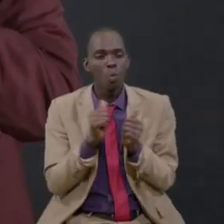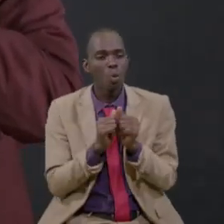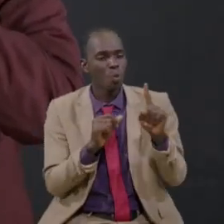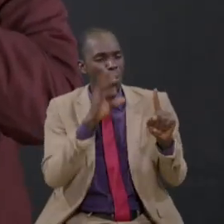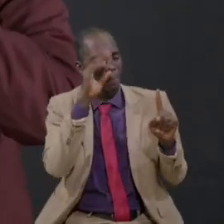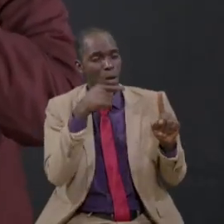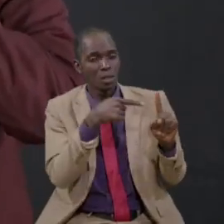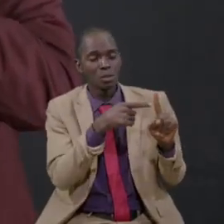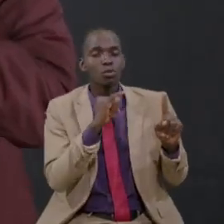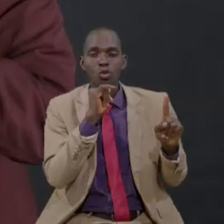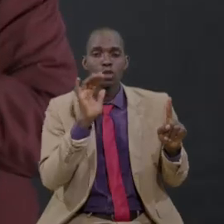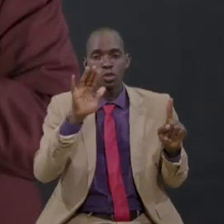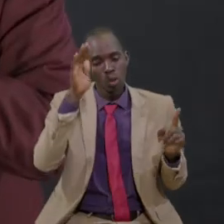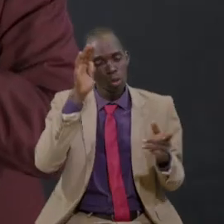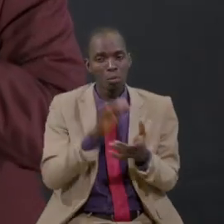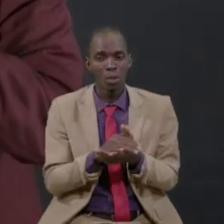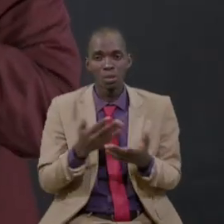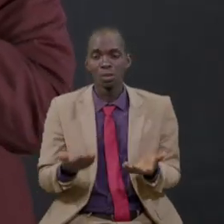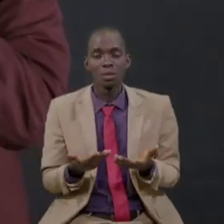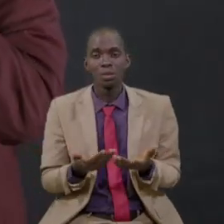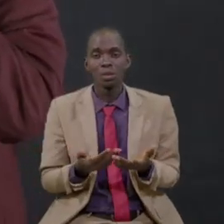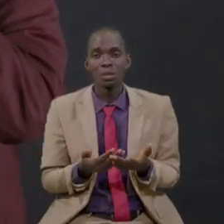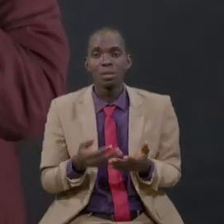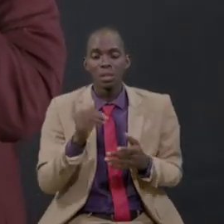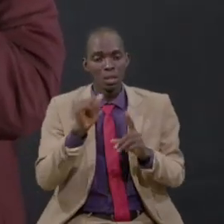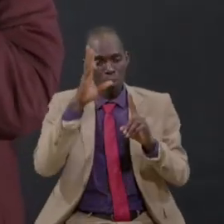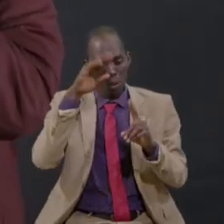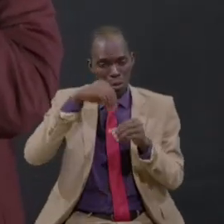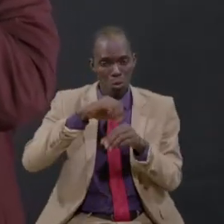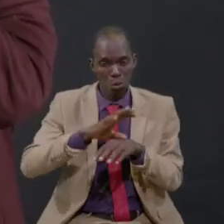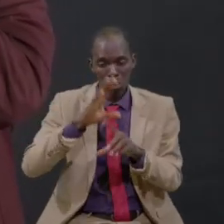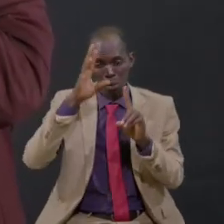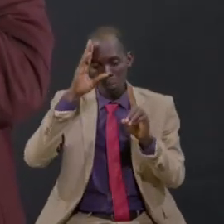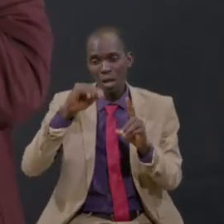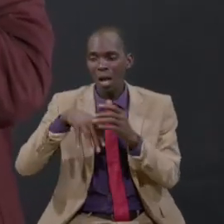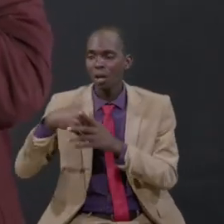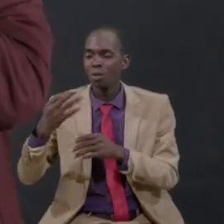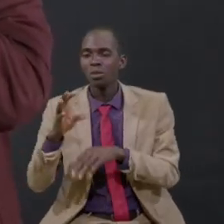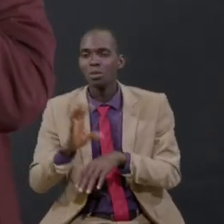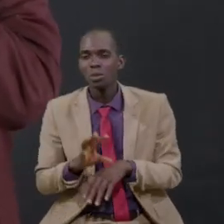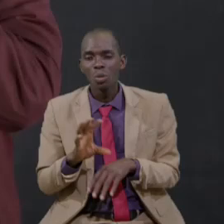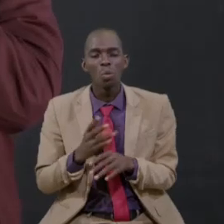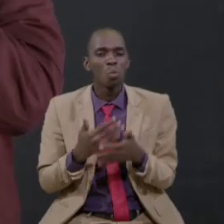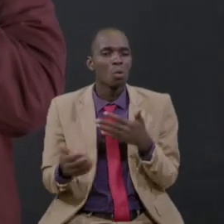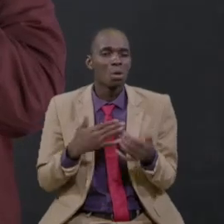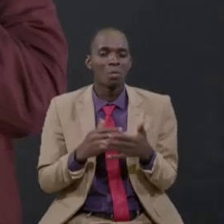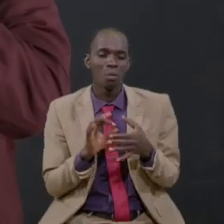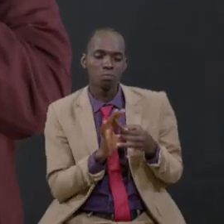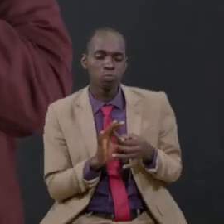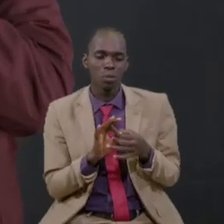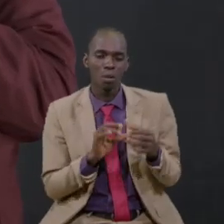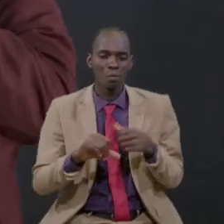a man in your church, a man outside your church, whatever fellowship you have with him that cannot see